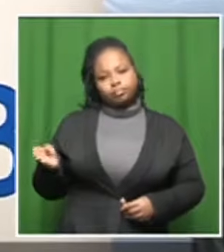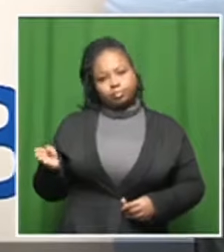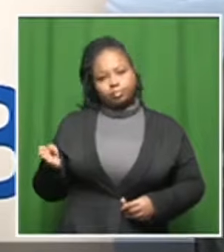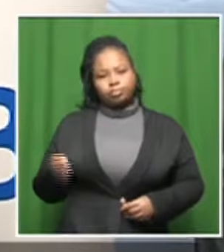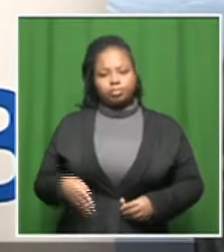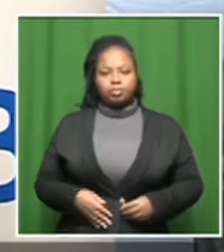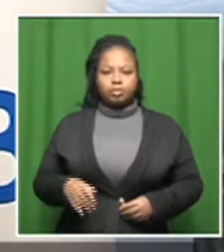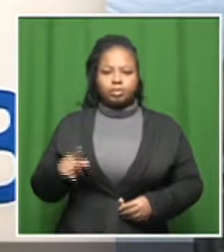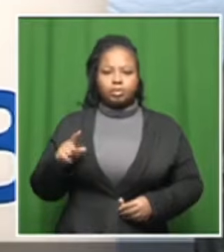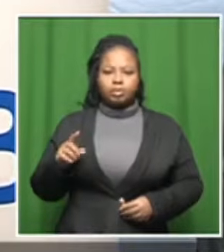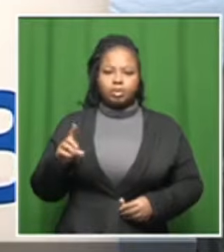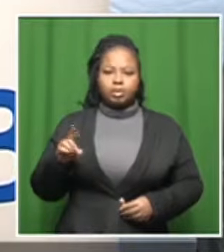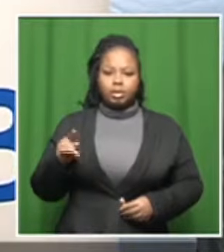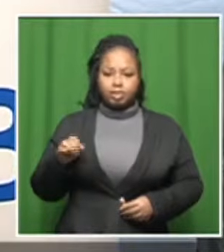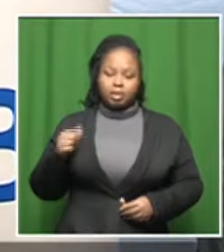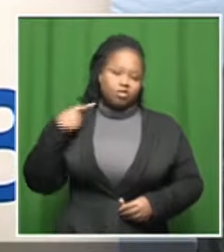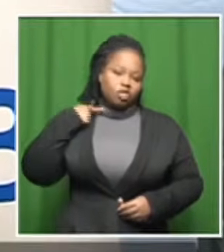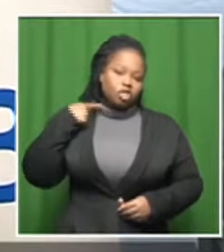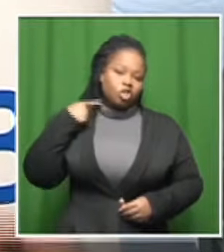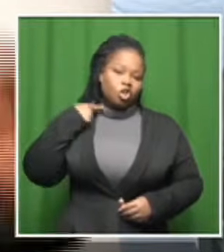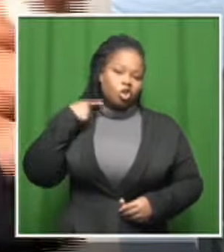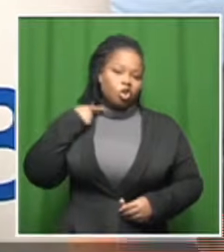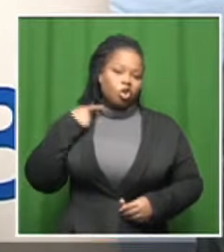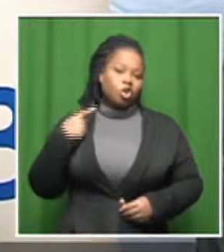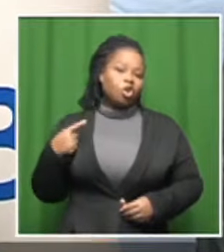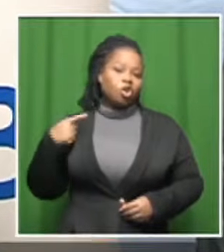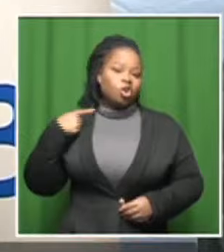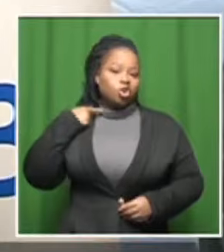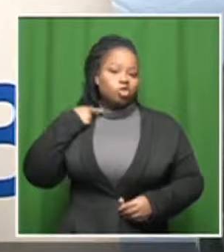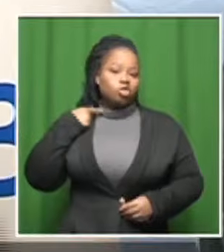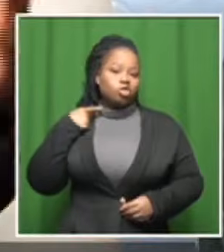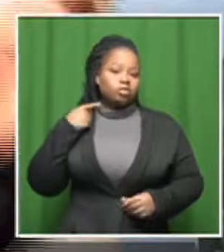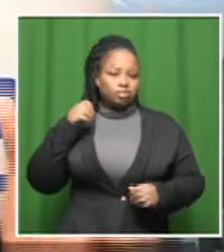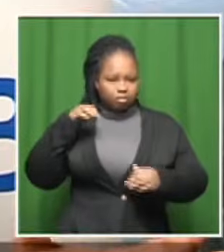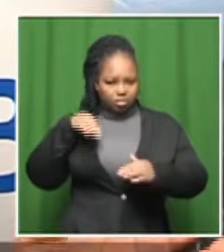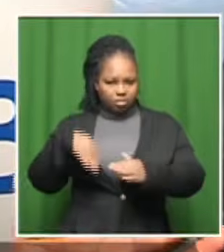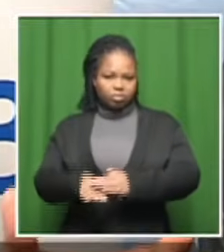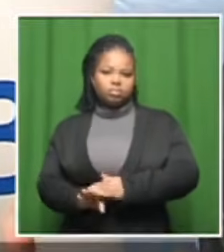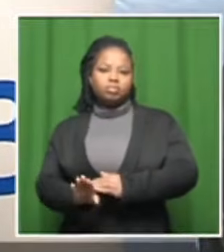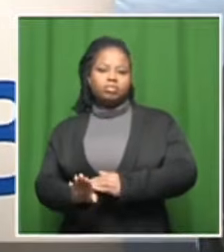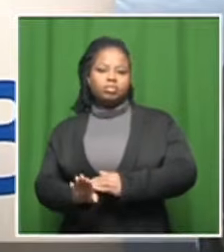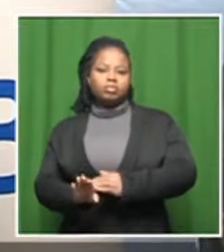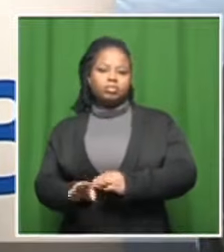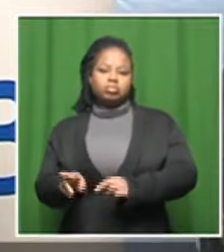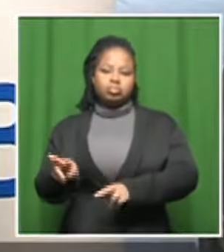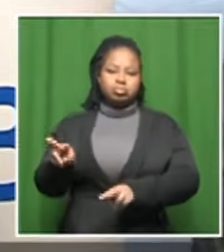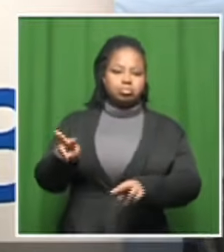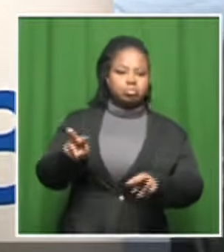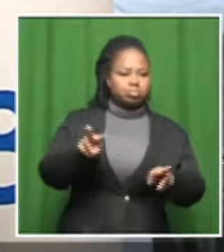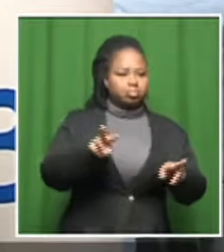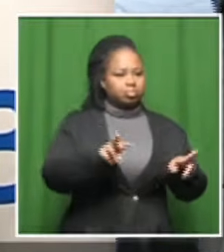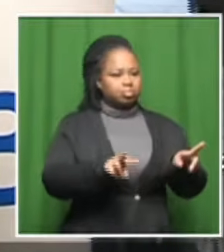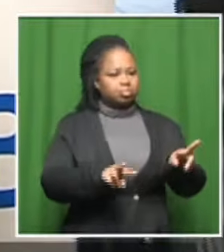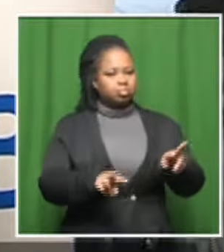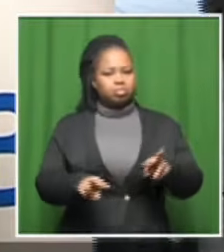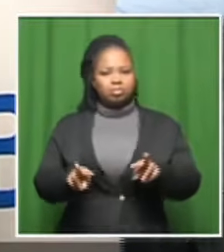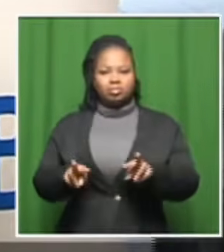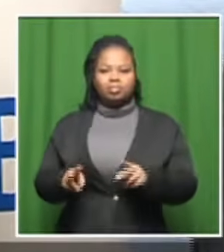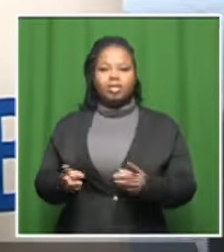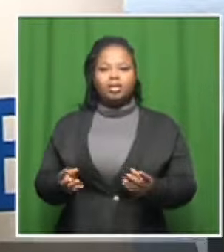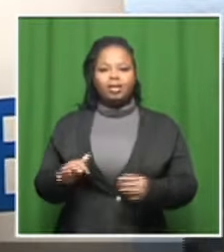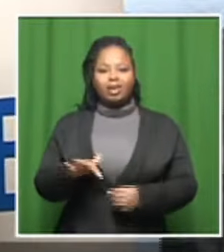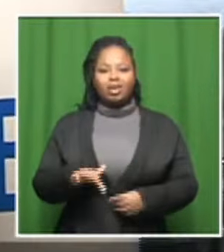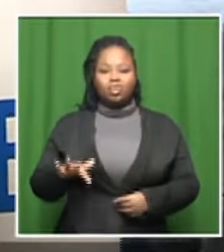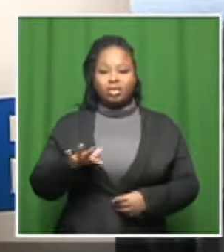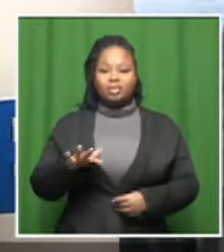Dexter, it has the opportunity to enter to review spaces that would be typically risky